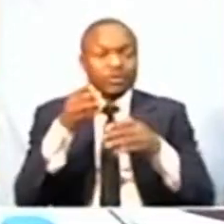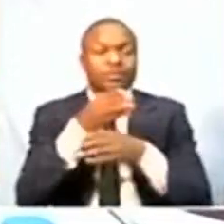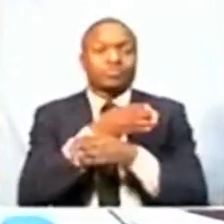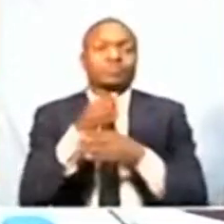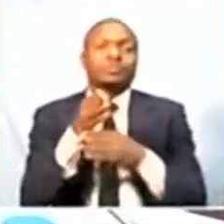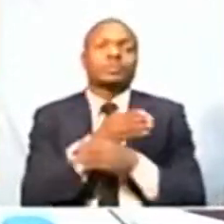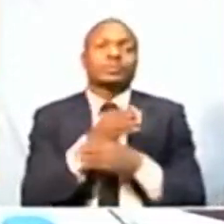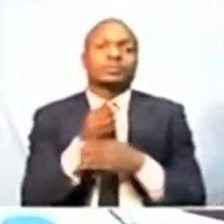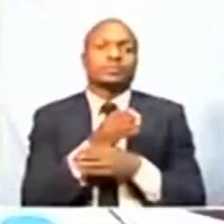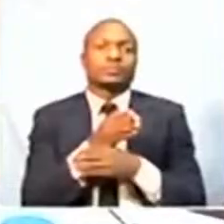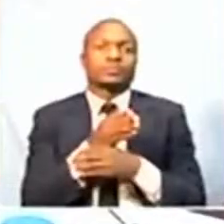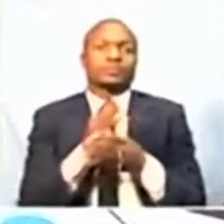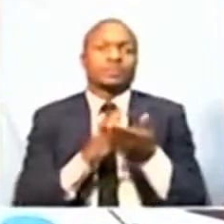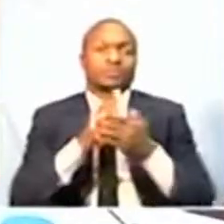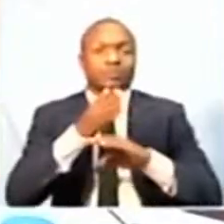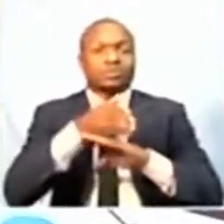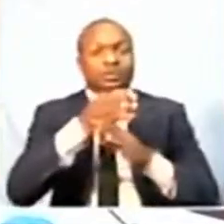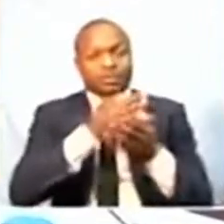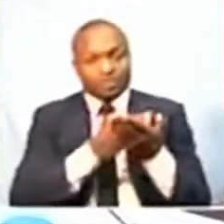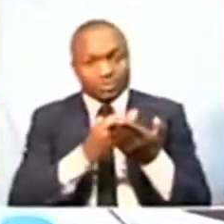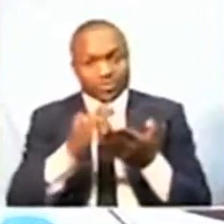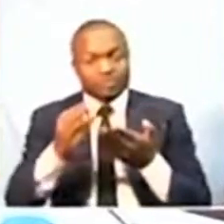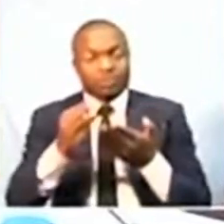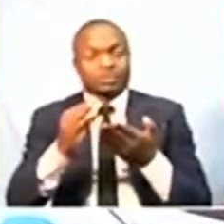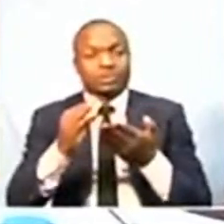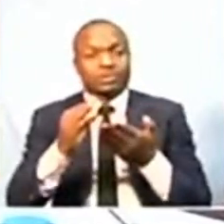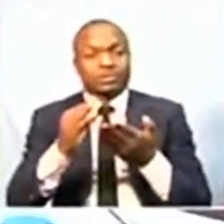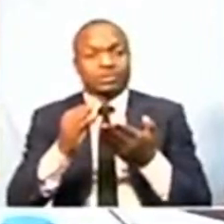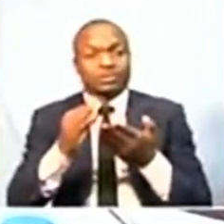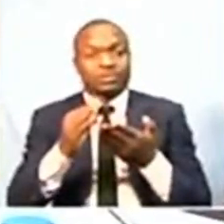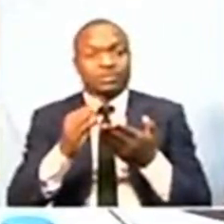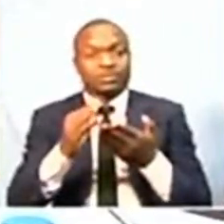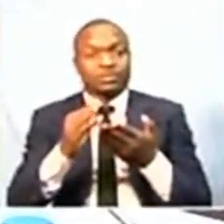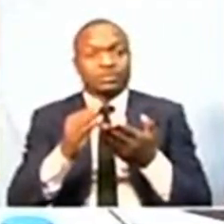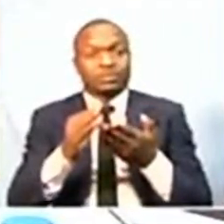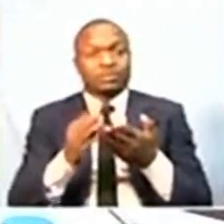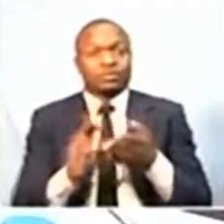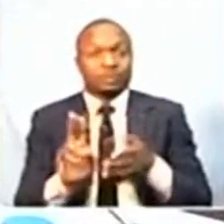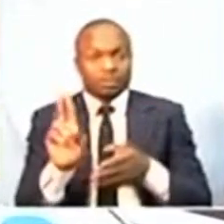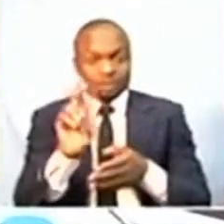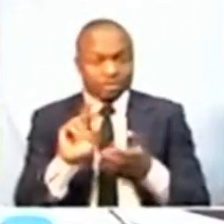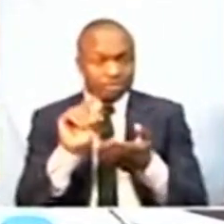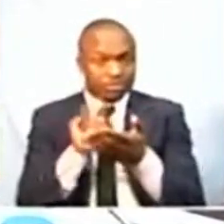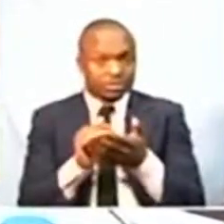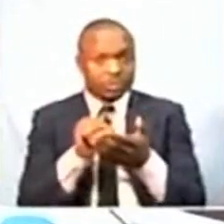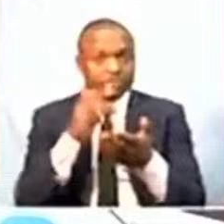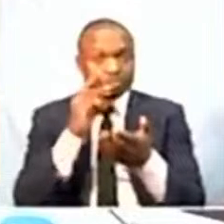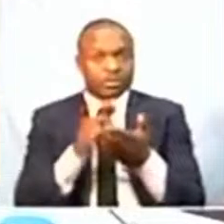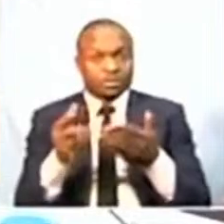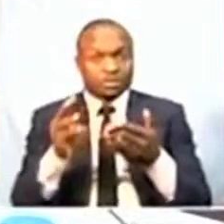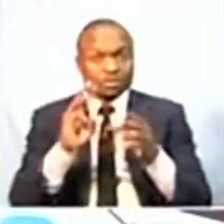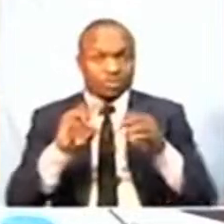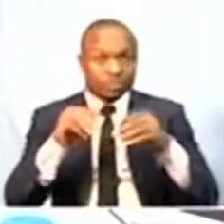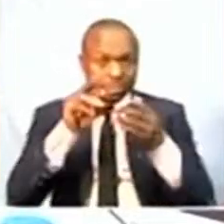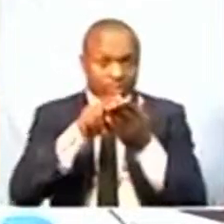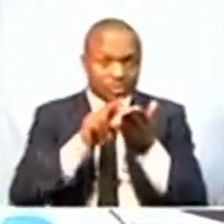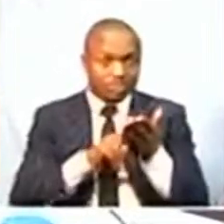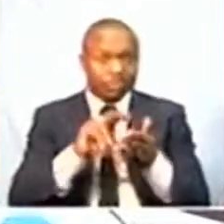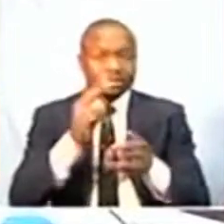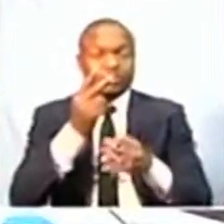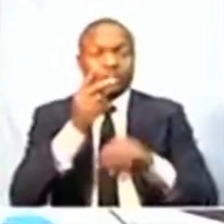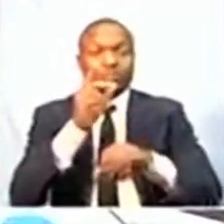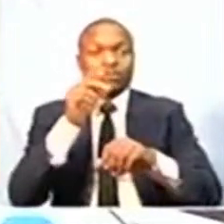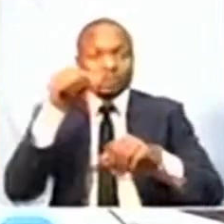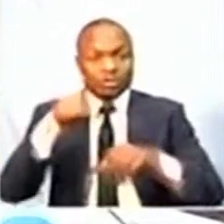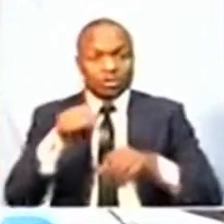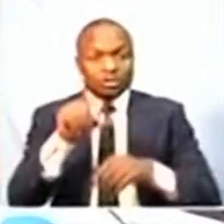proposals after failing to reimburse the misapplied funds, and the matter will be reported in the second quarter of this year to